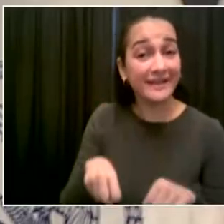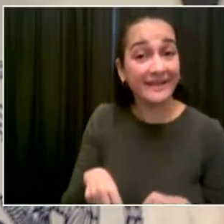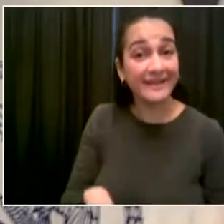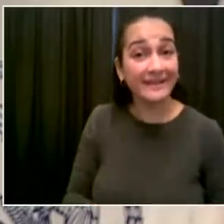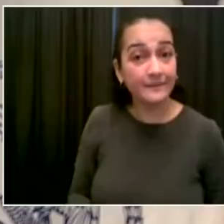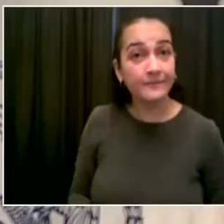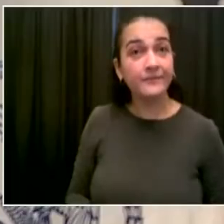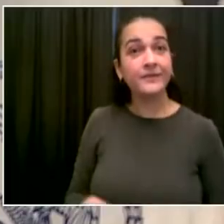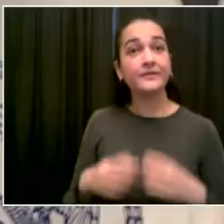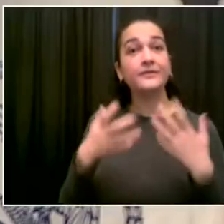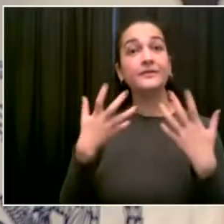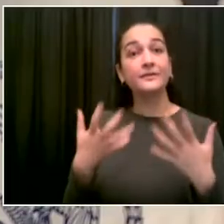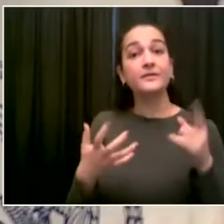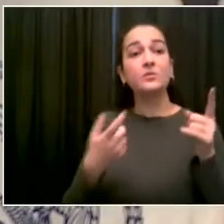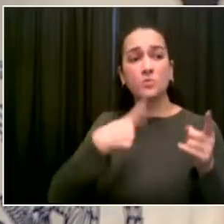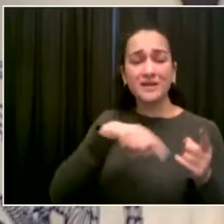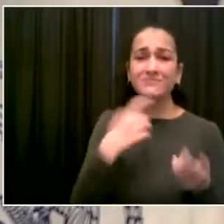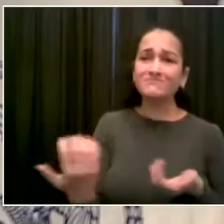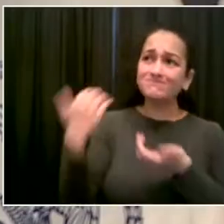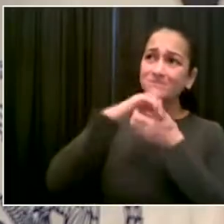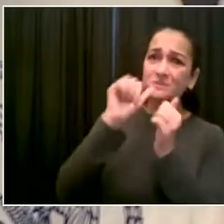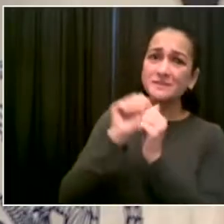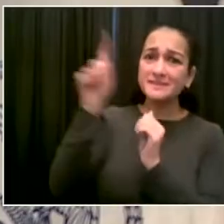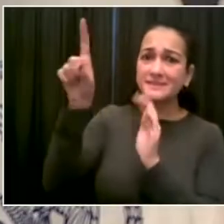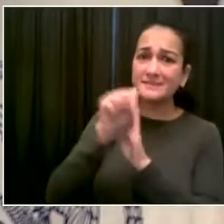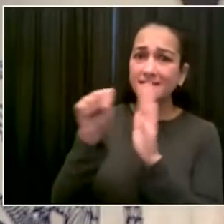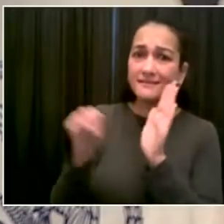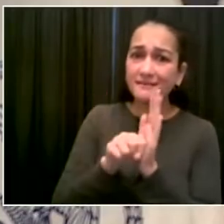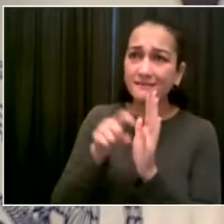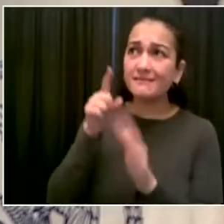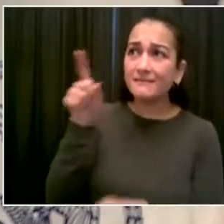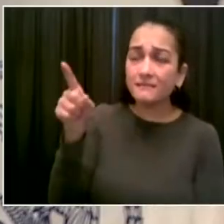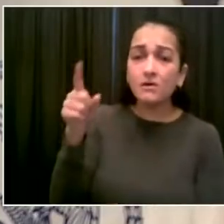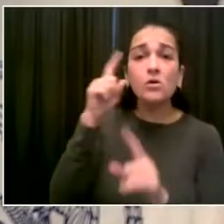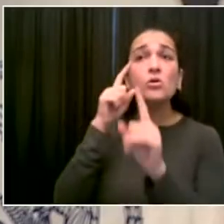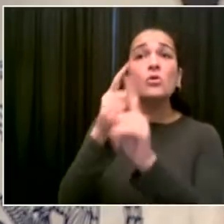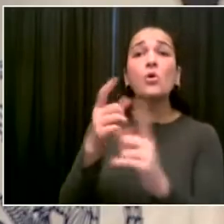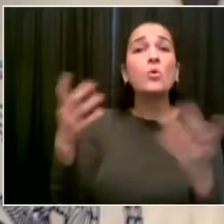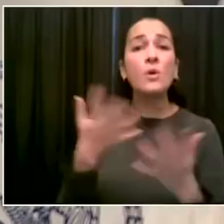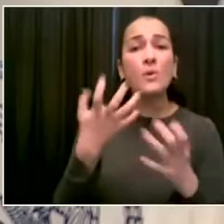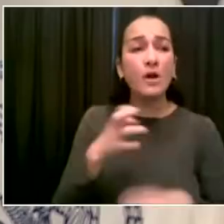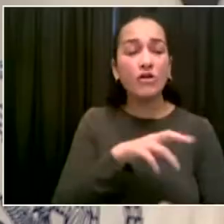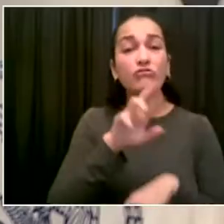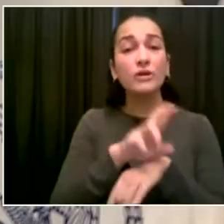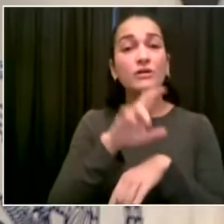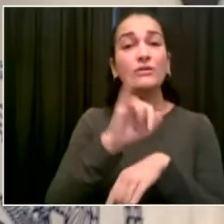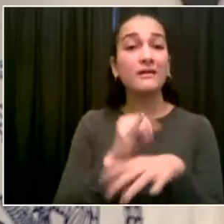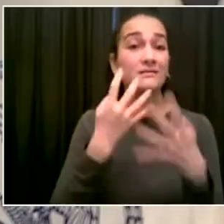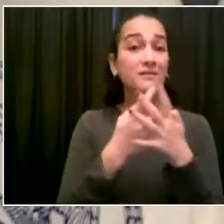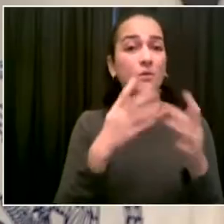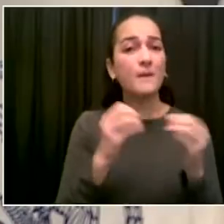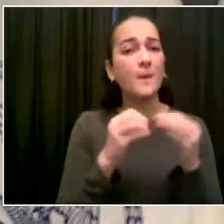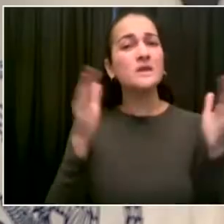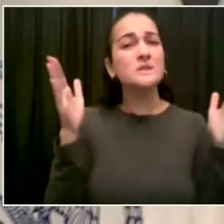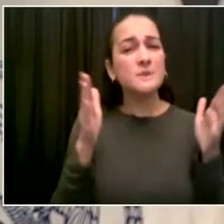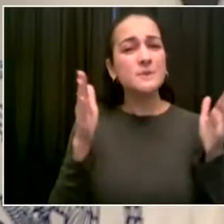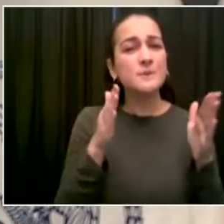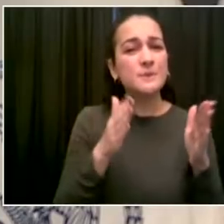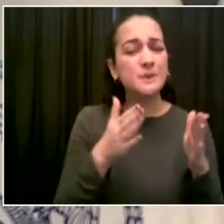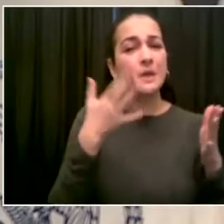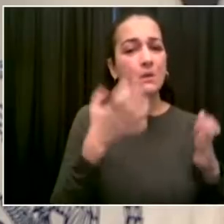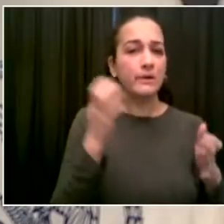officers back, find ways to have other functions handled by other people so the officers are freed up. We're doing all these things simultaneously to